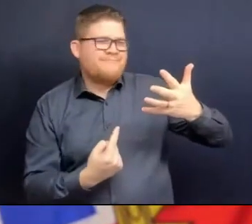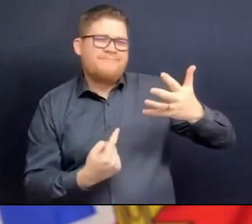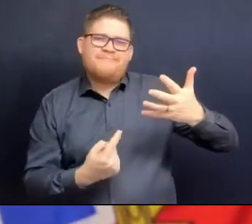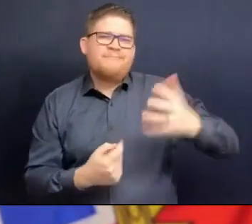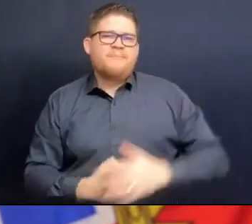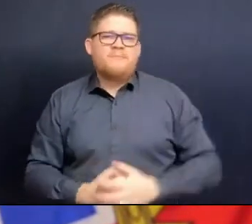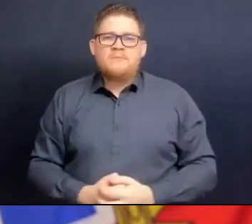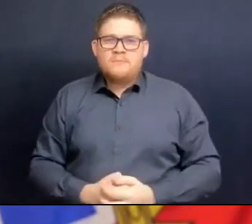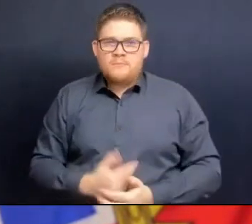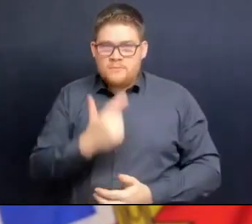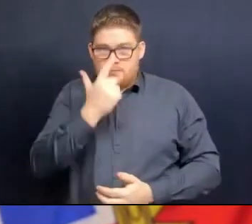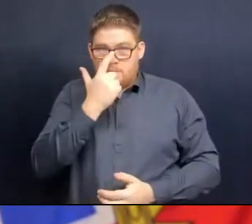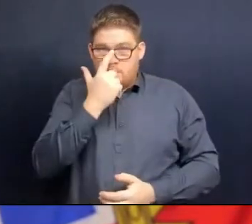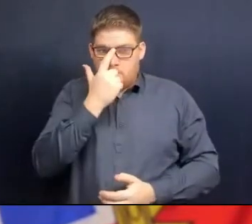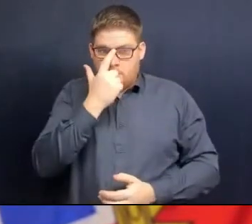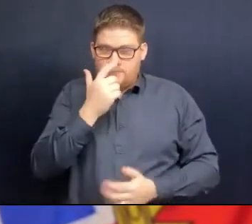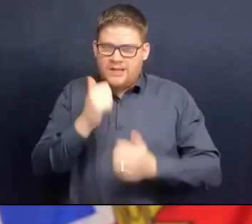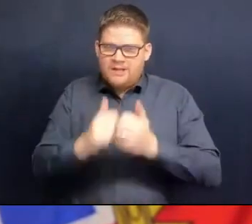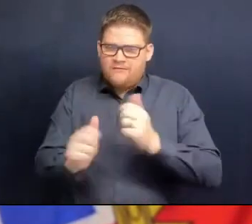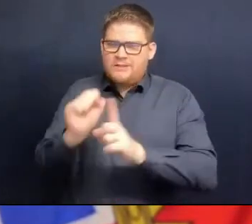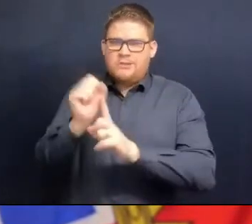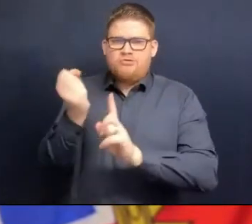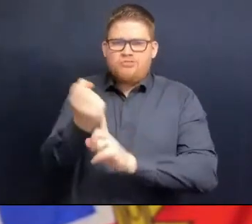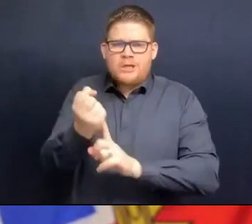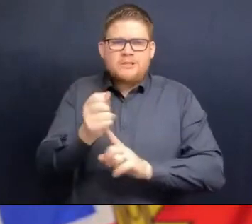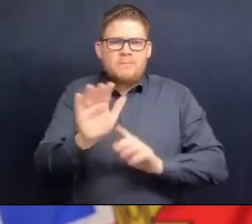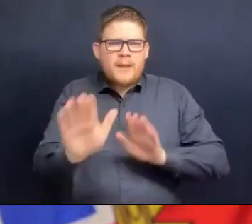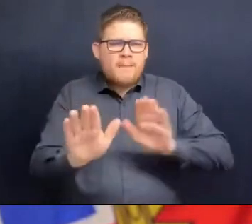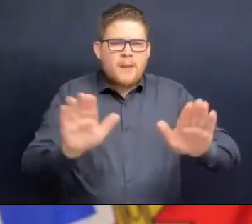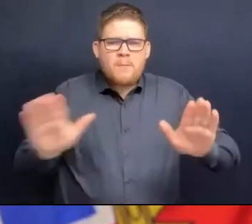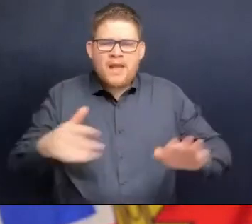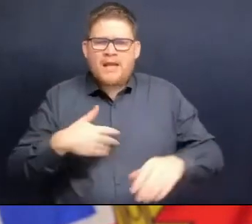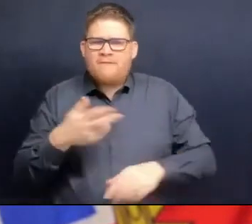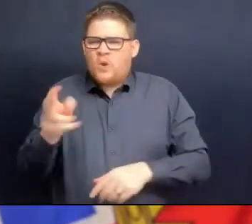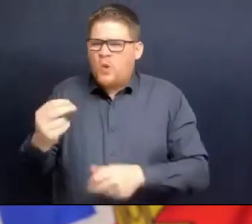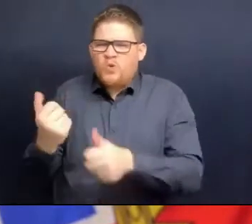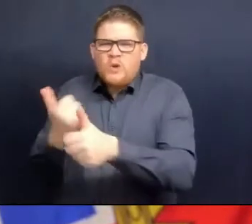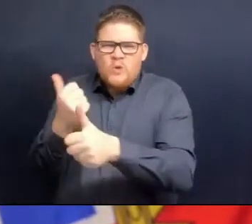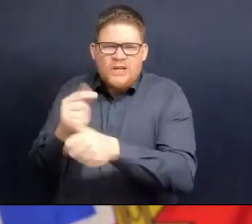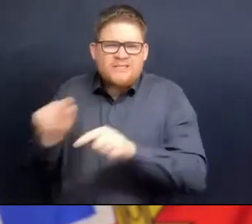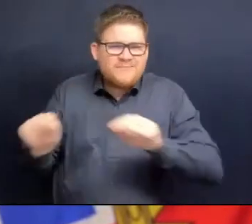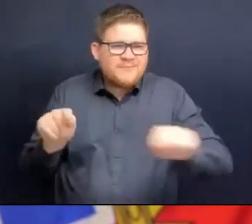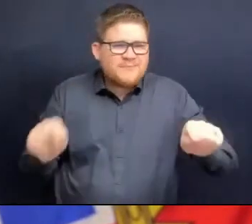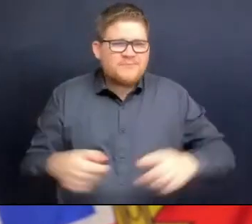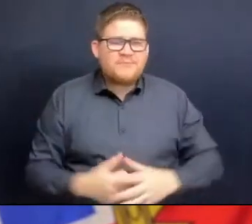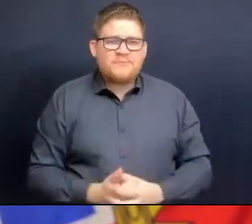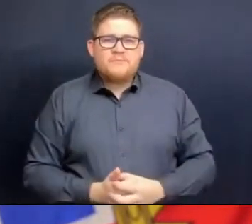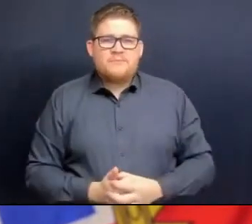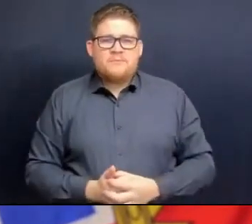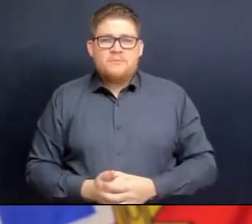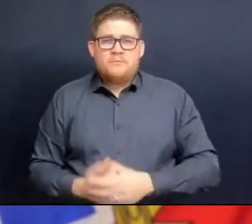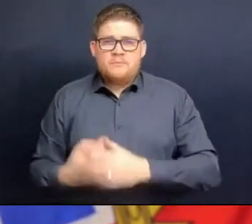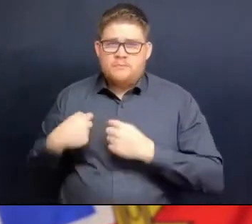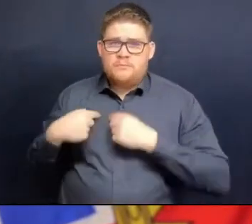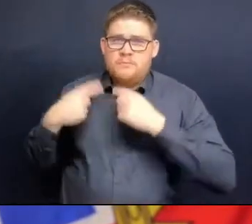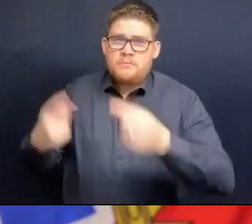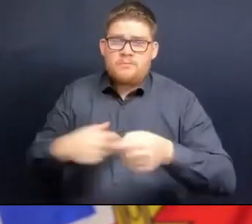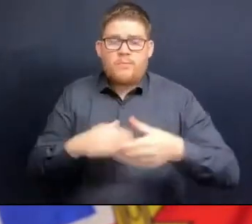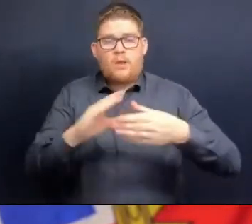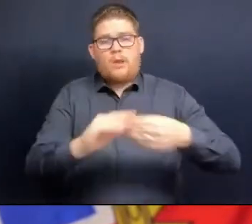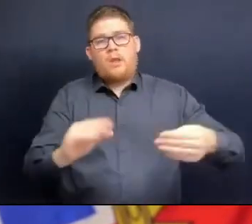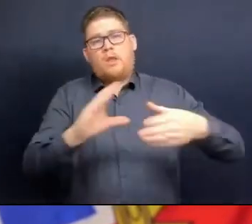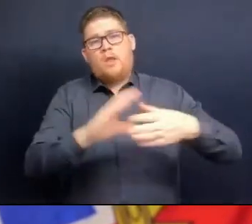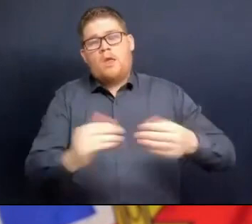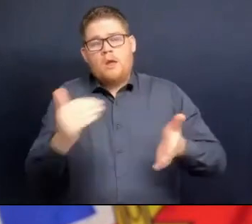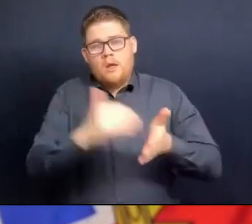in different settings. And risk is different in different settings. We have always understood that. And I've talked for a